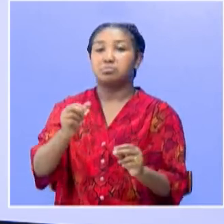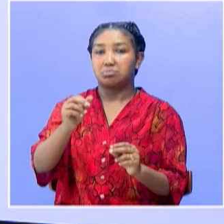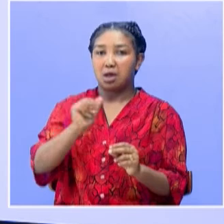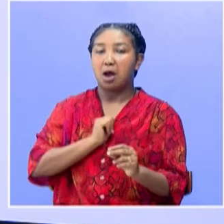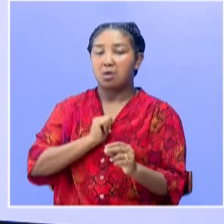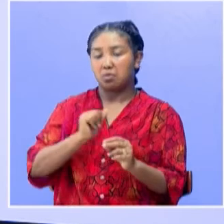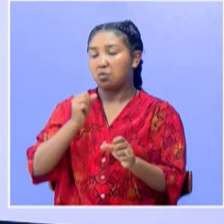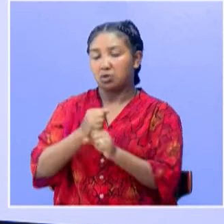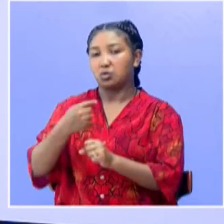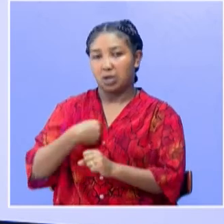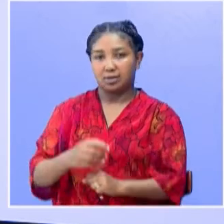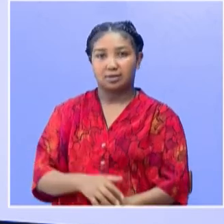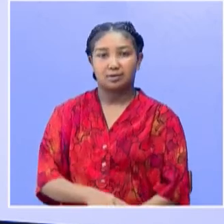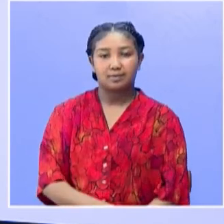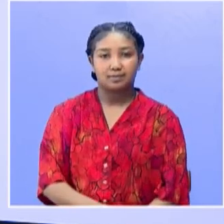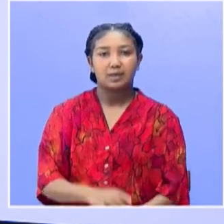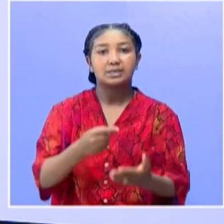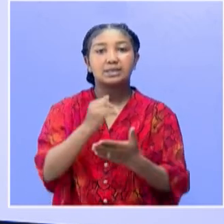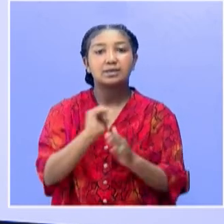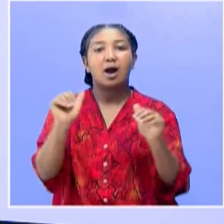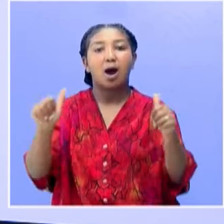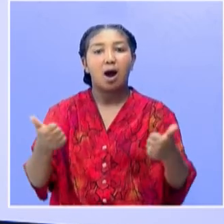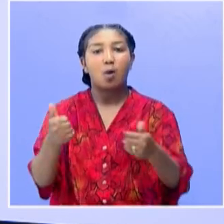I won't do it. Yeah? This